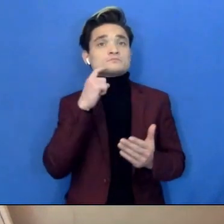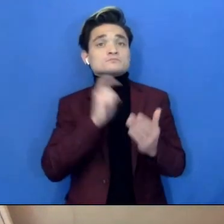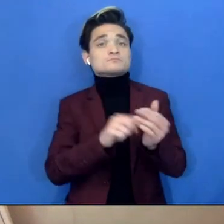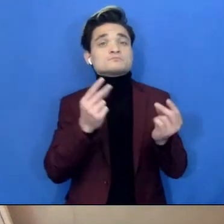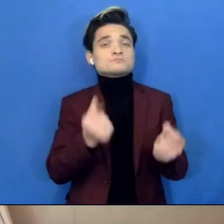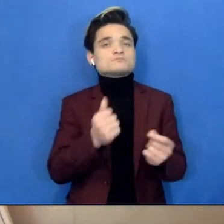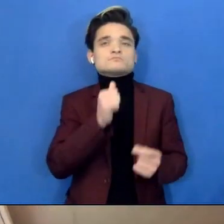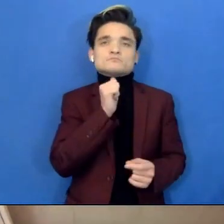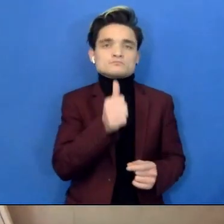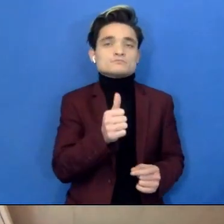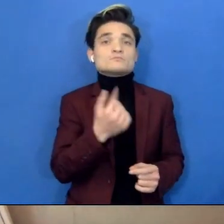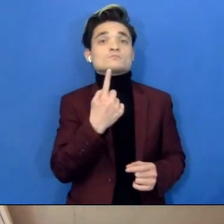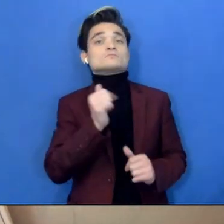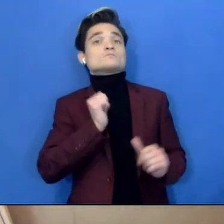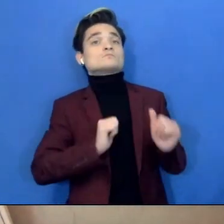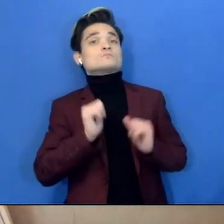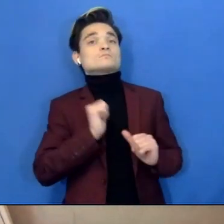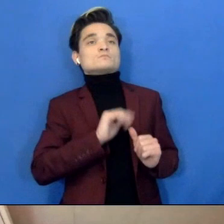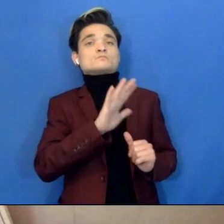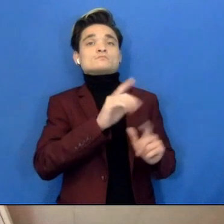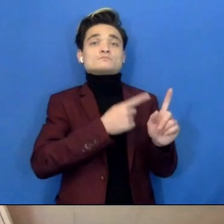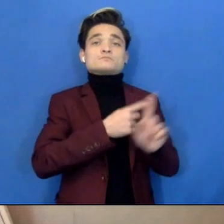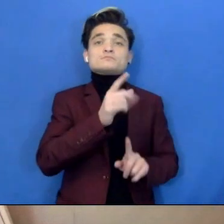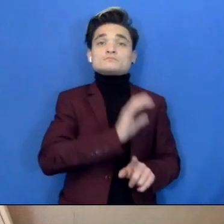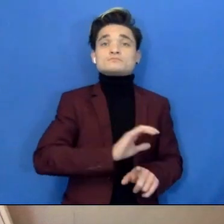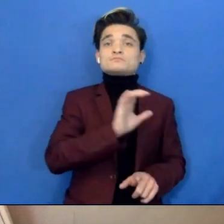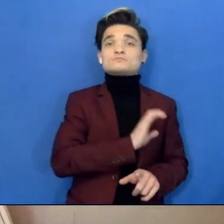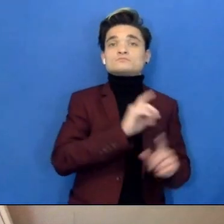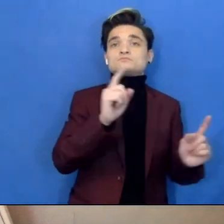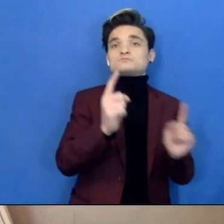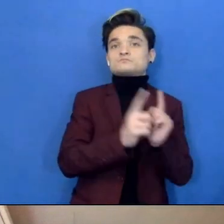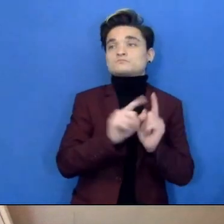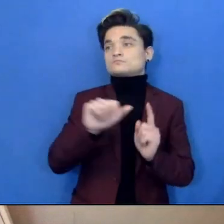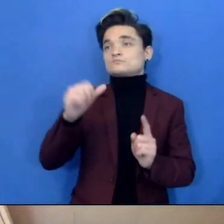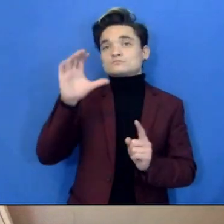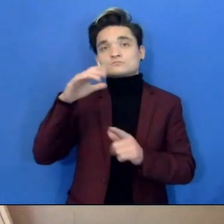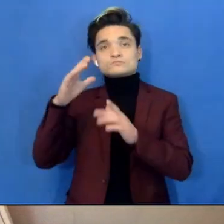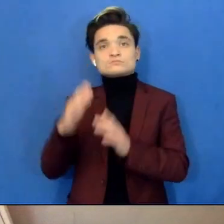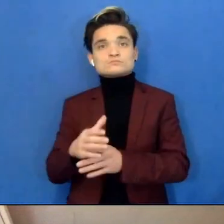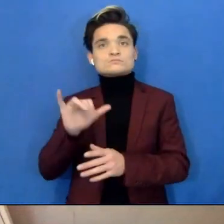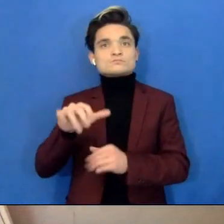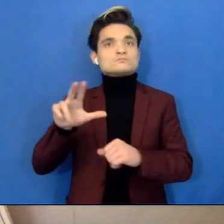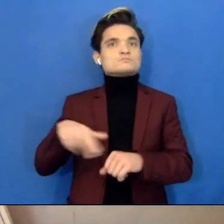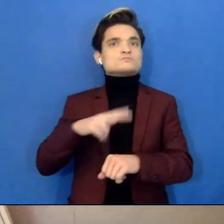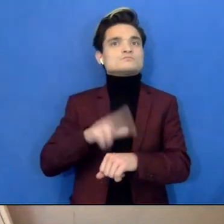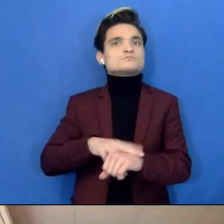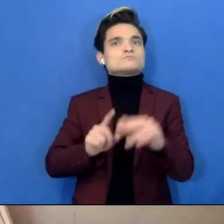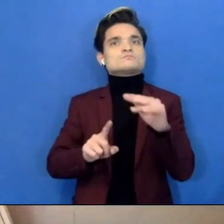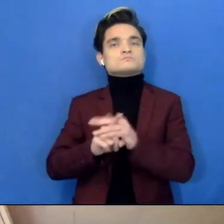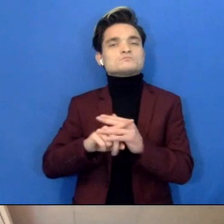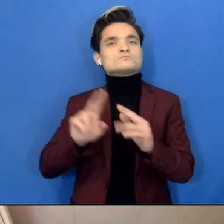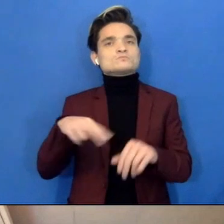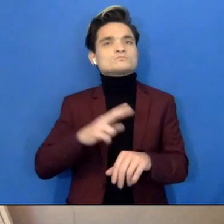met before, and they just need to introduce themselves naturally. So it's not perceived as being strange to have that kind of